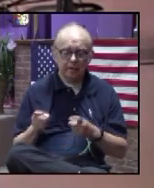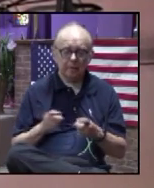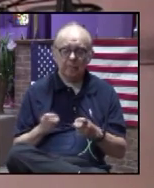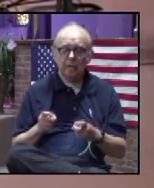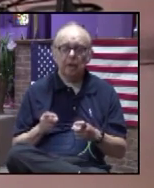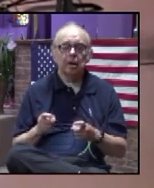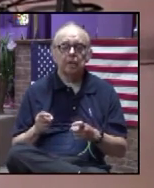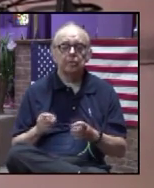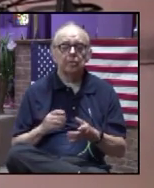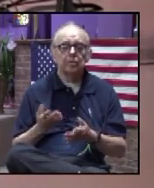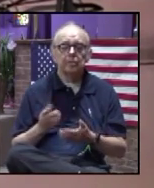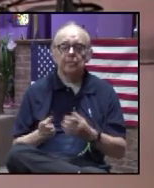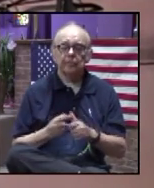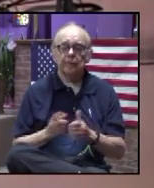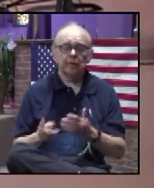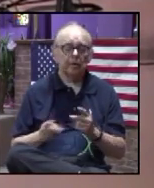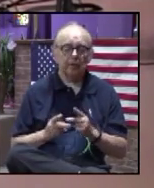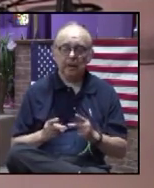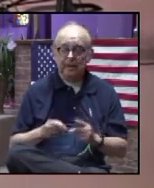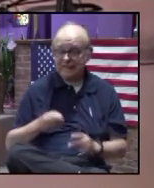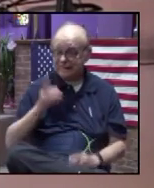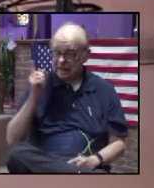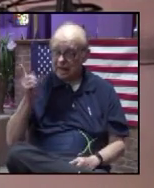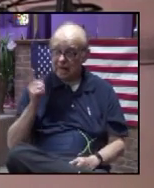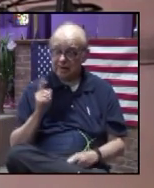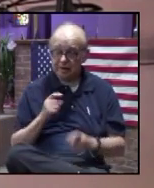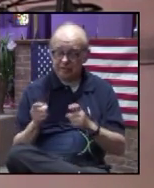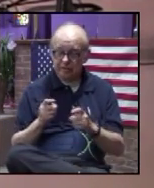God, not us.